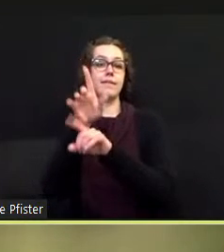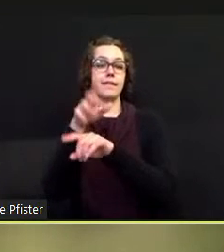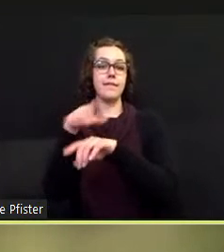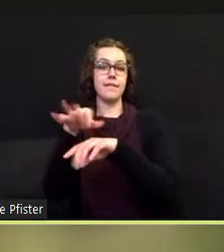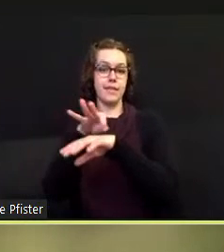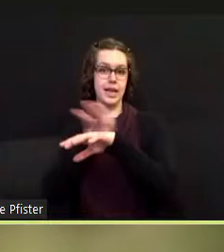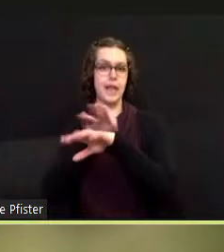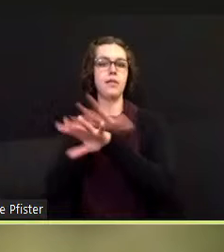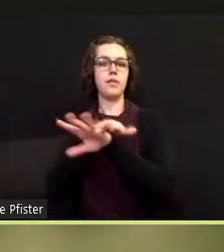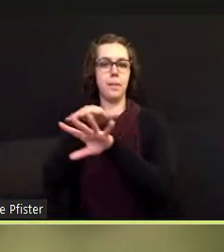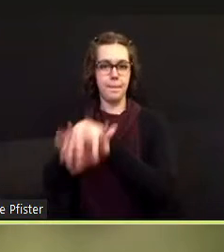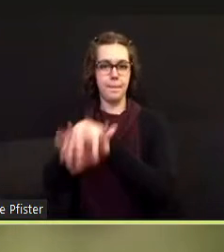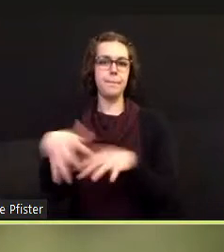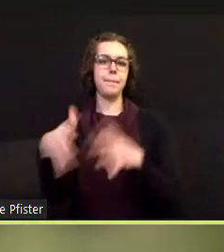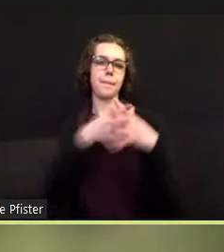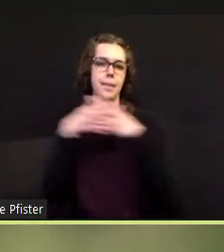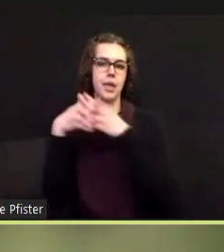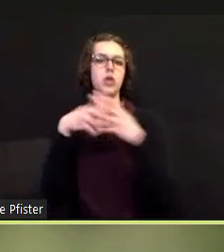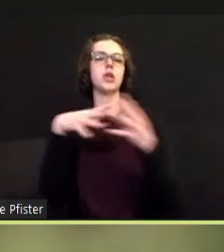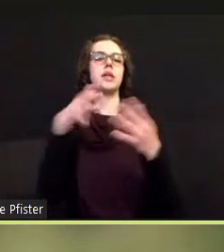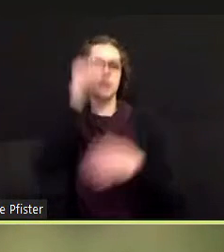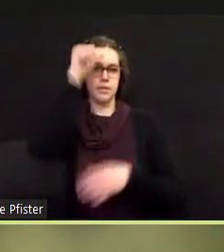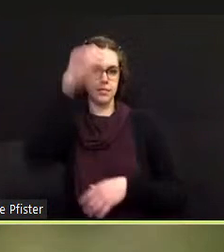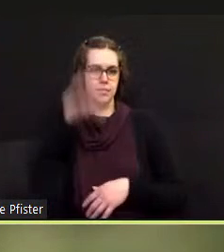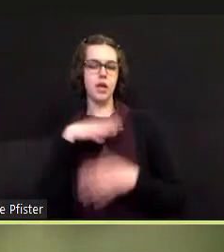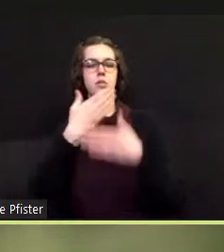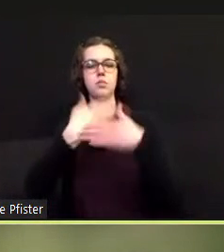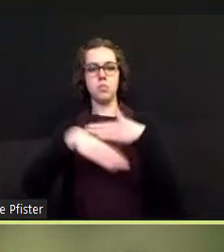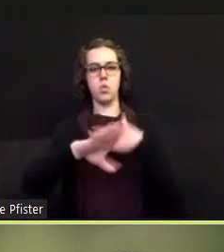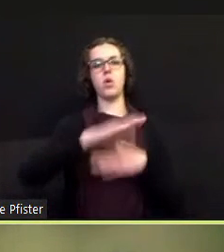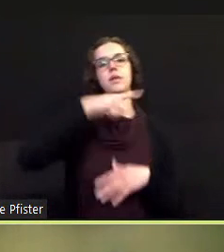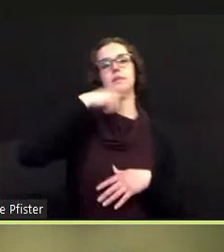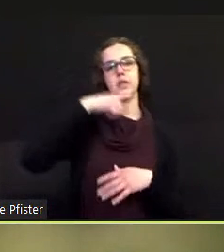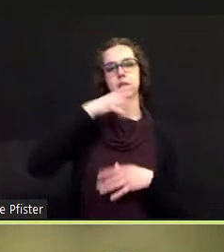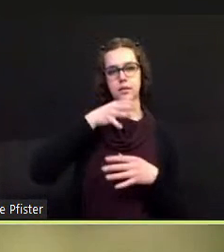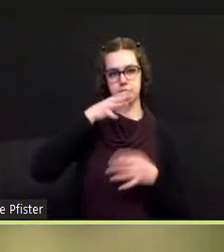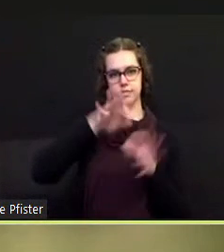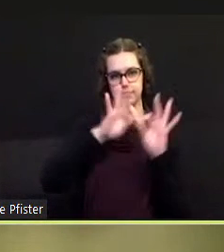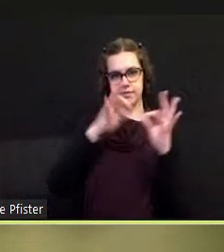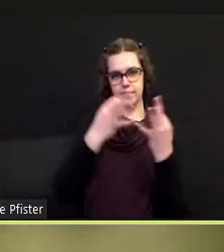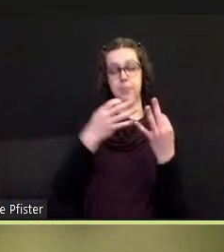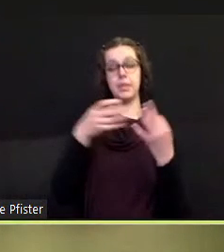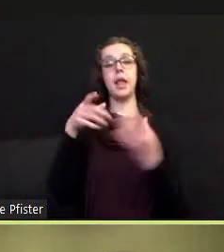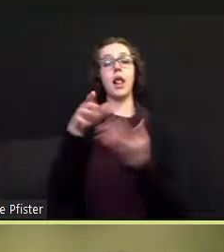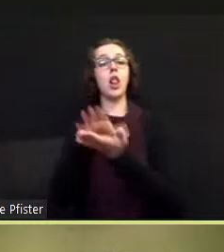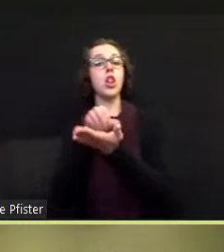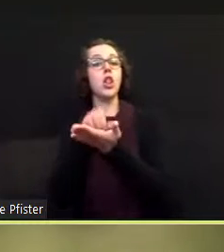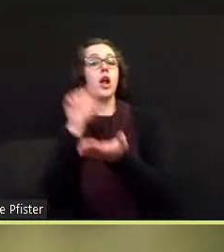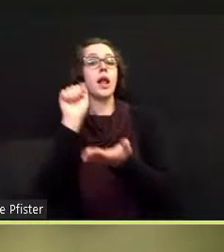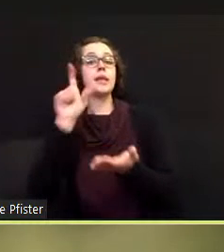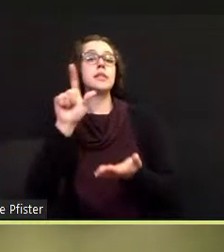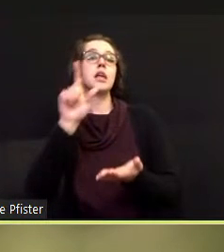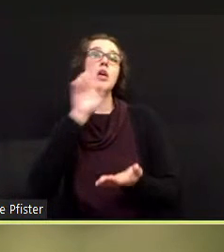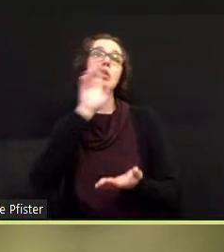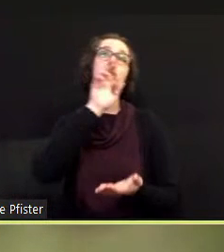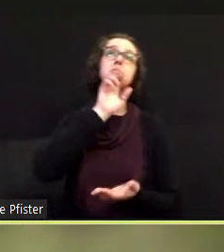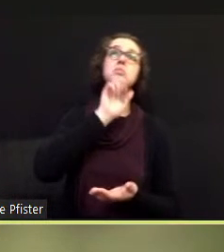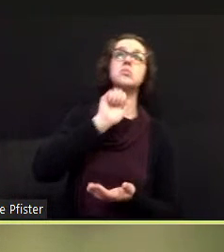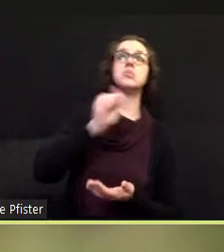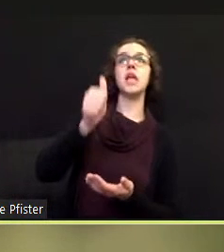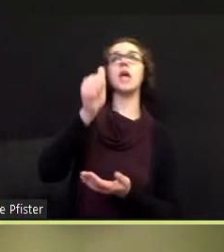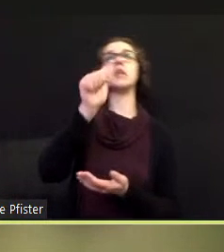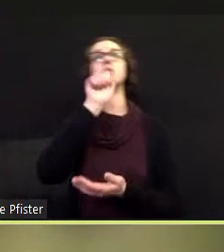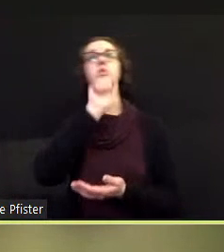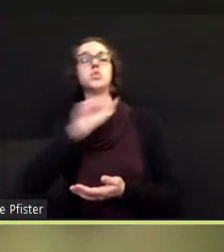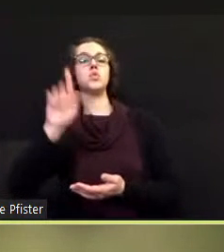learned ASL from about 10 to 17 years old through enrollment at a deaf school. And he excelled